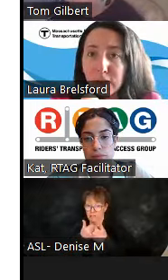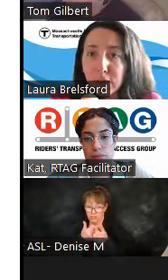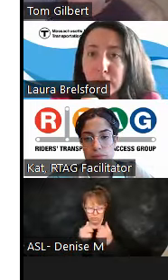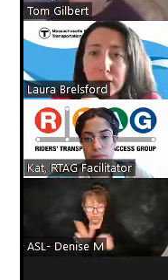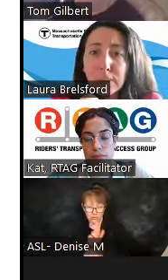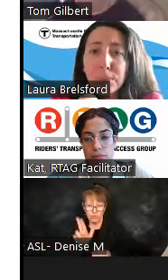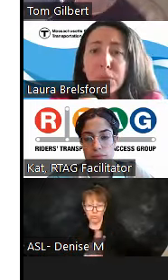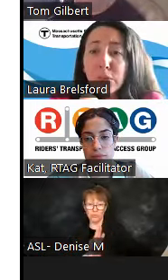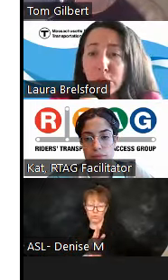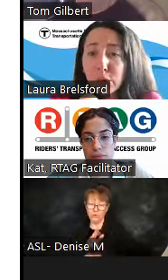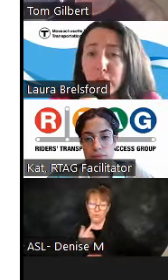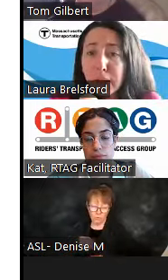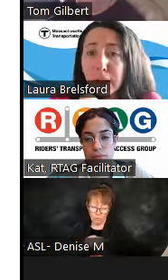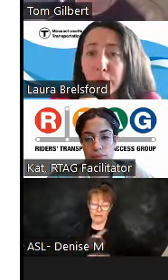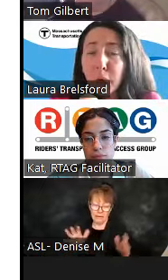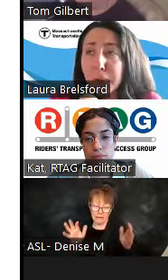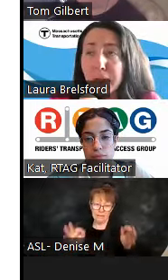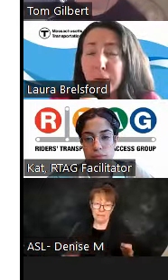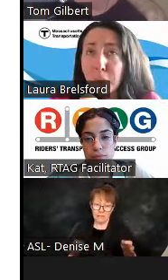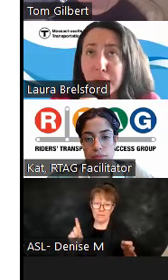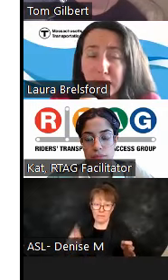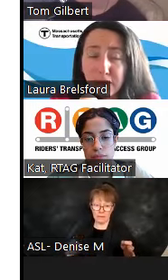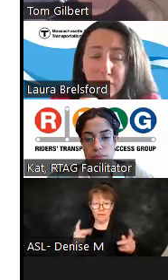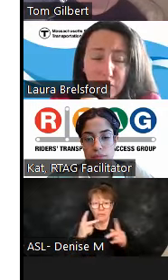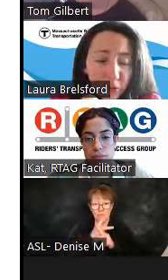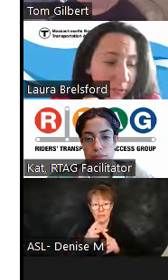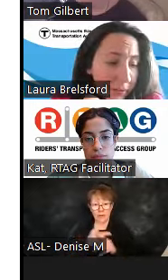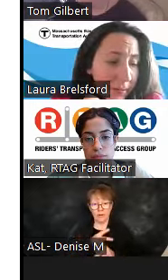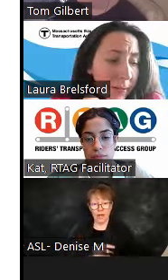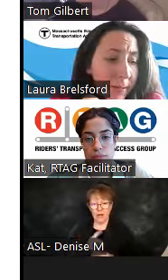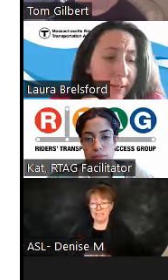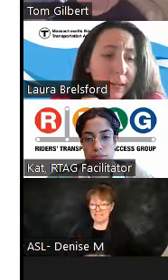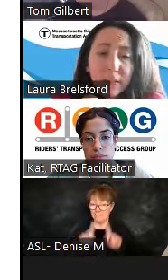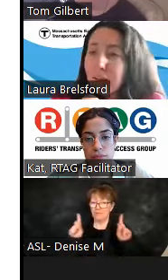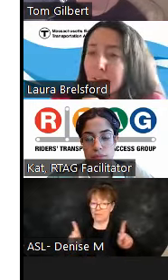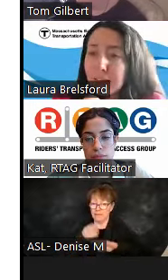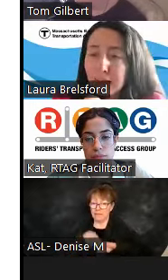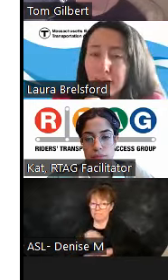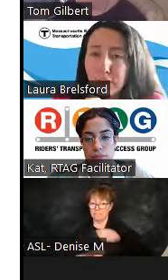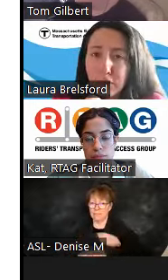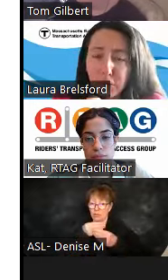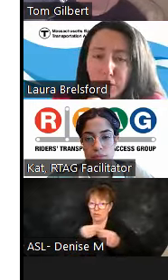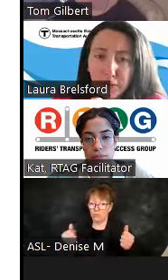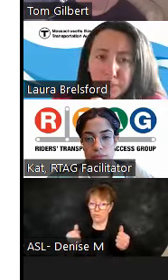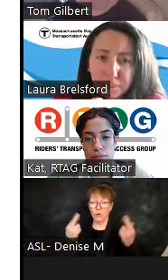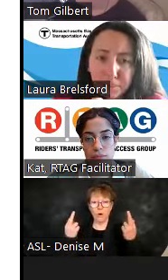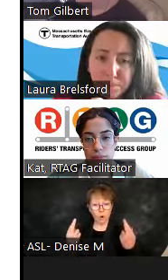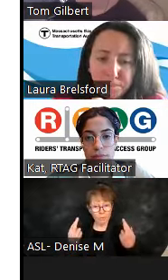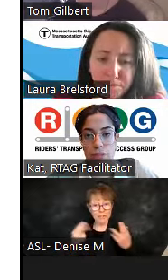out a different solution, and we're hoping to get that started in the next fiscal